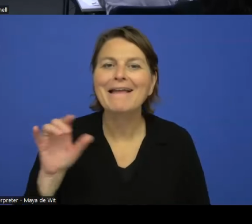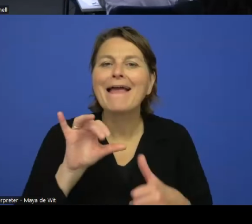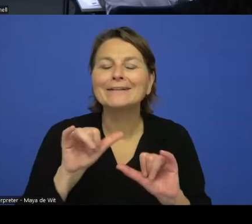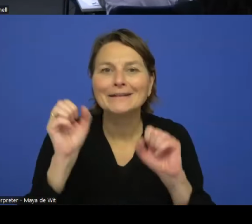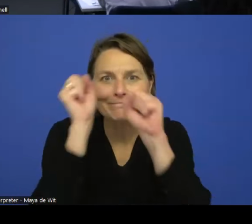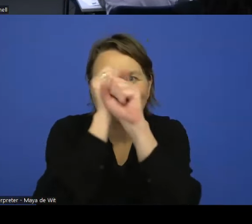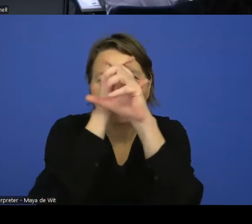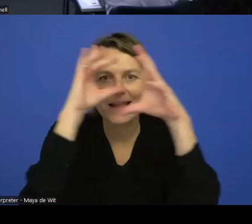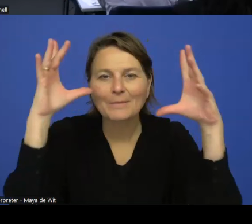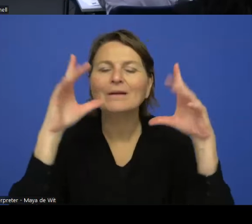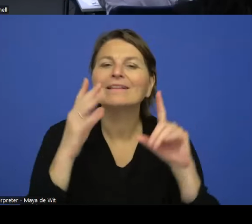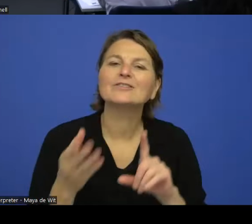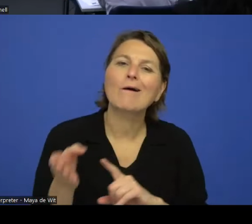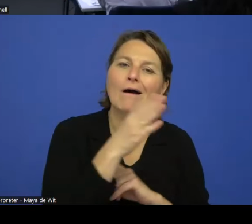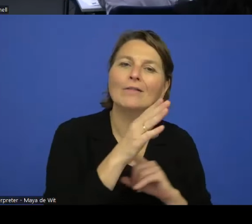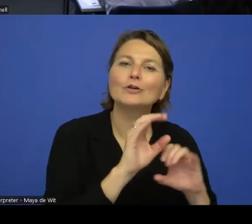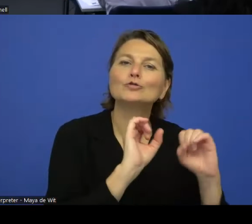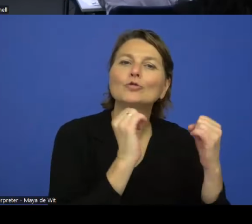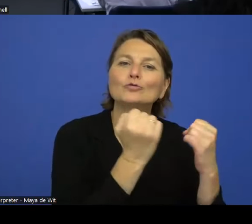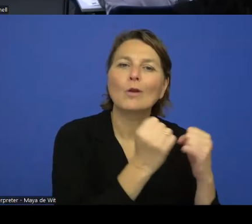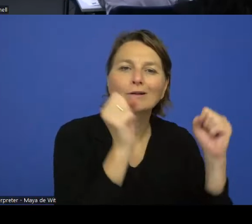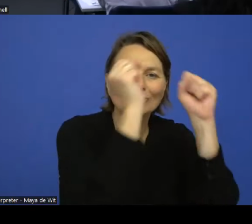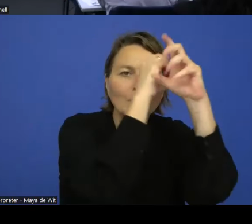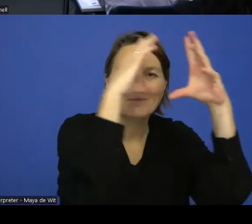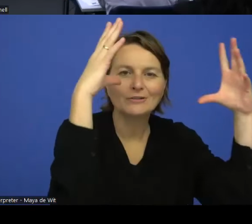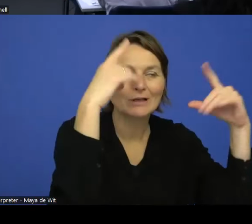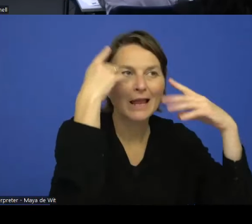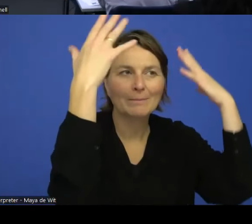sociological imagination, which is a big thing in sociology.